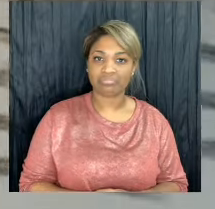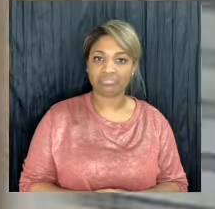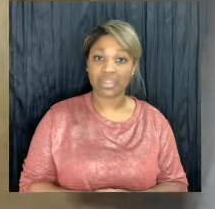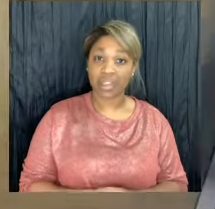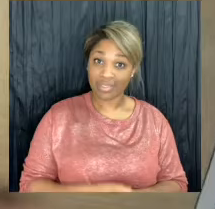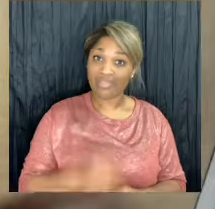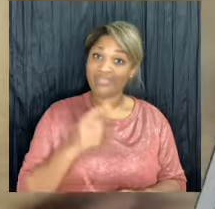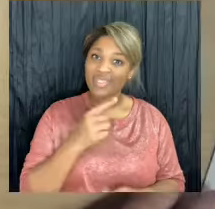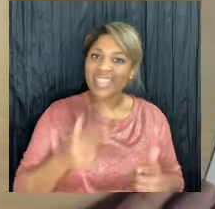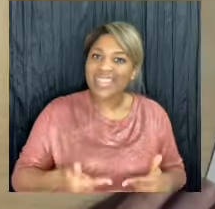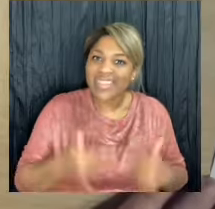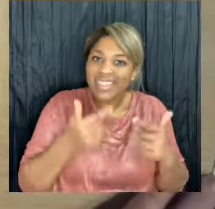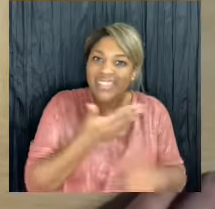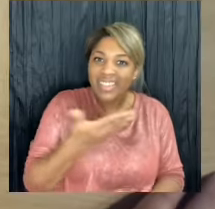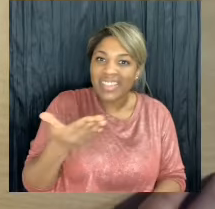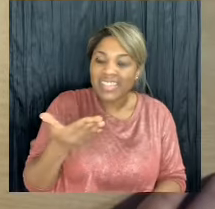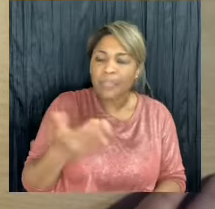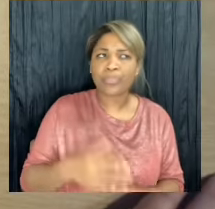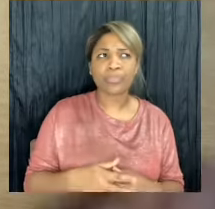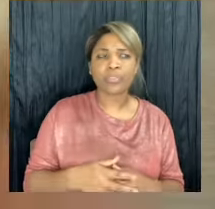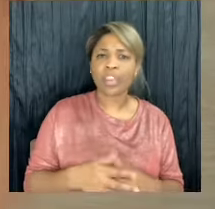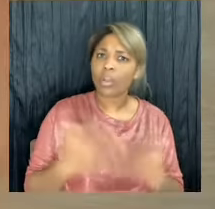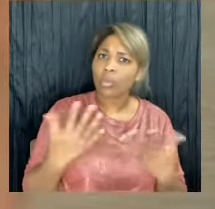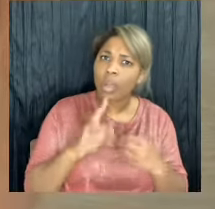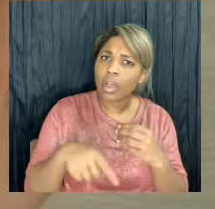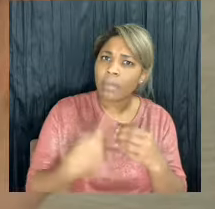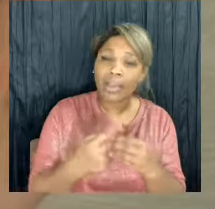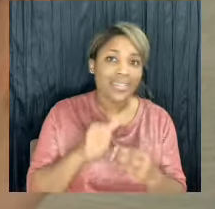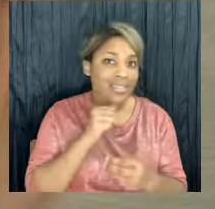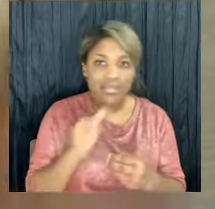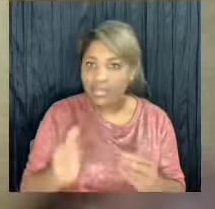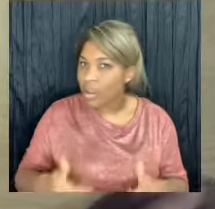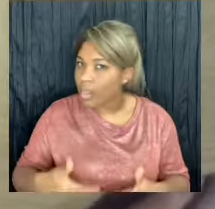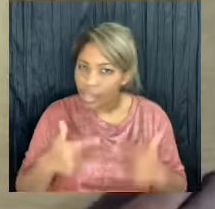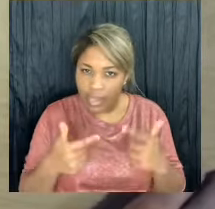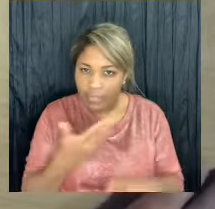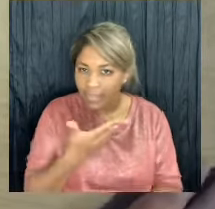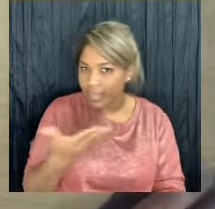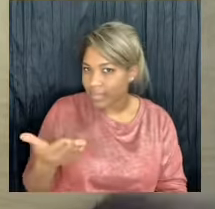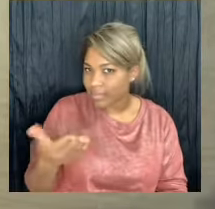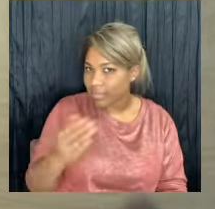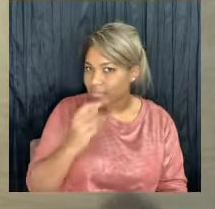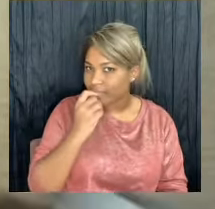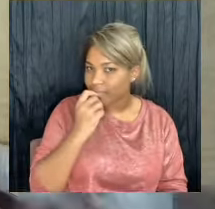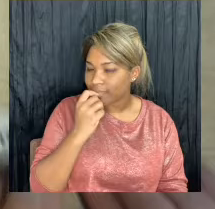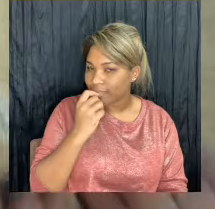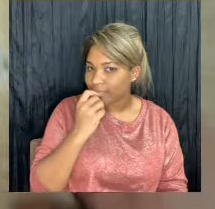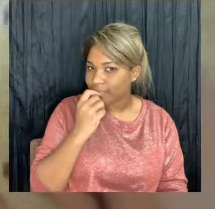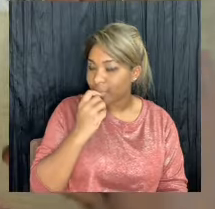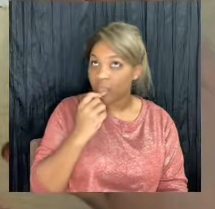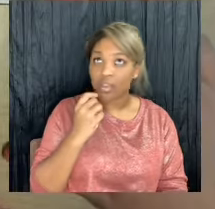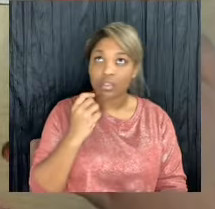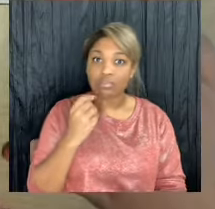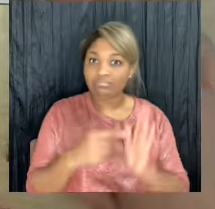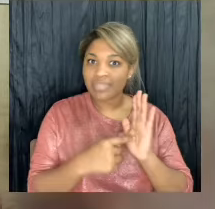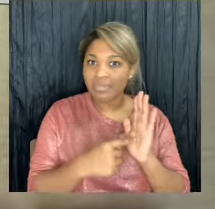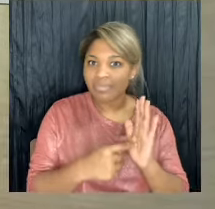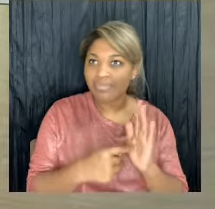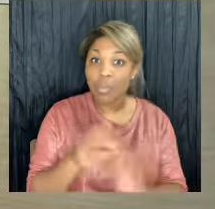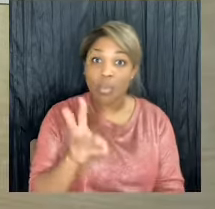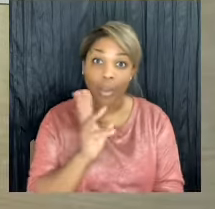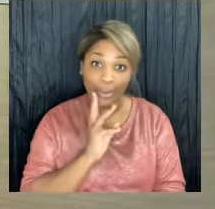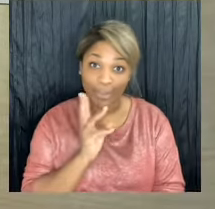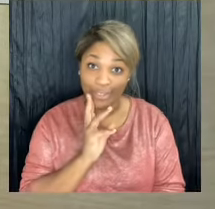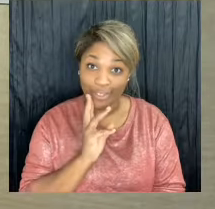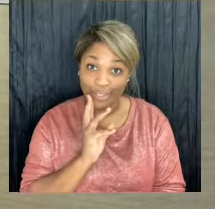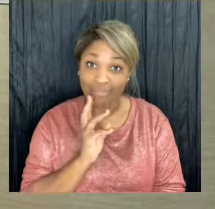living things. What are some non-living things? That would be something like water.